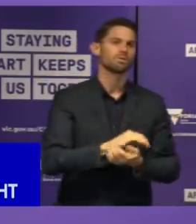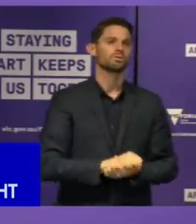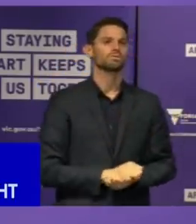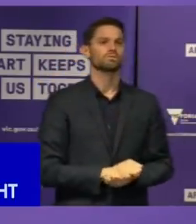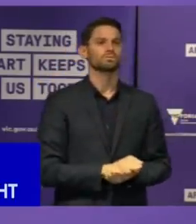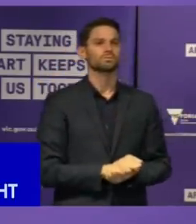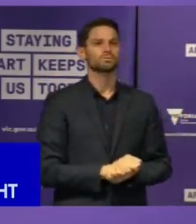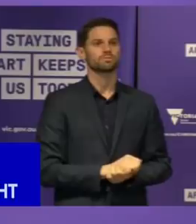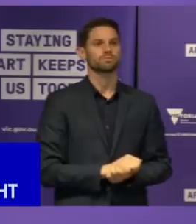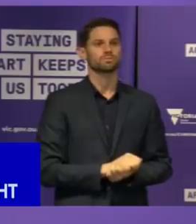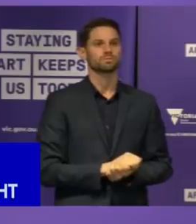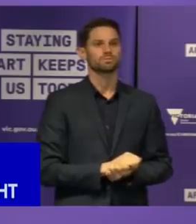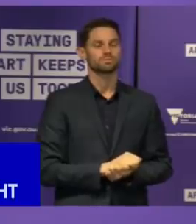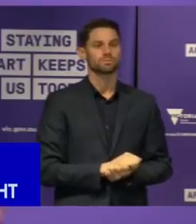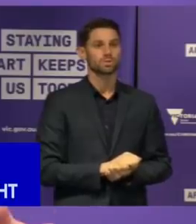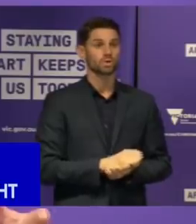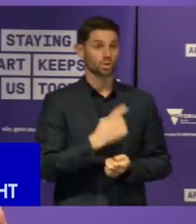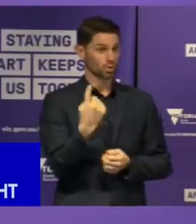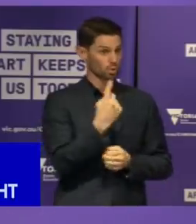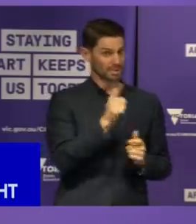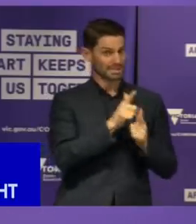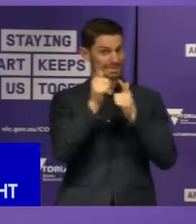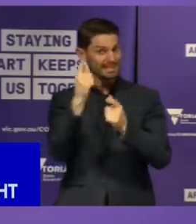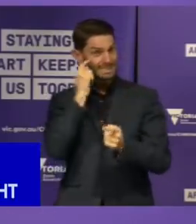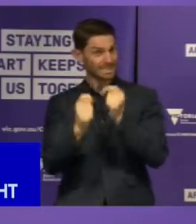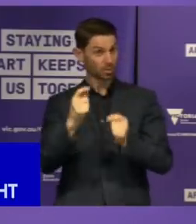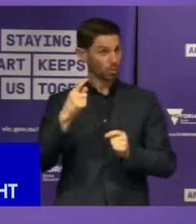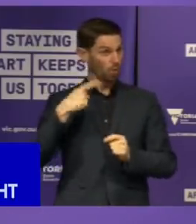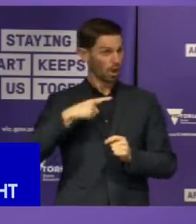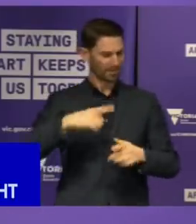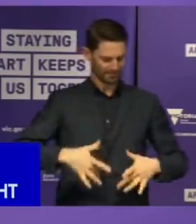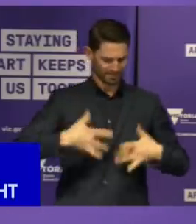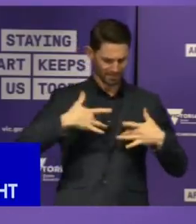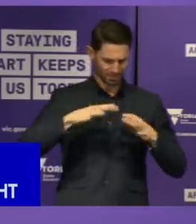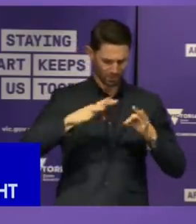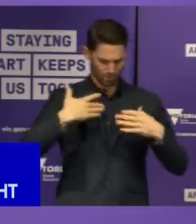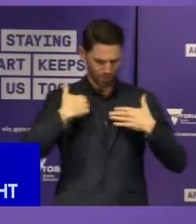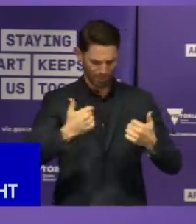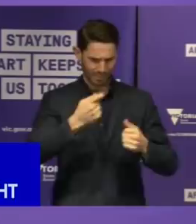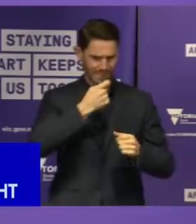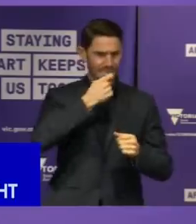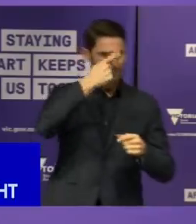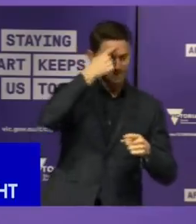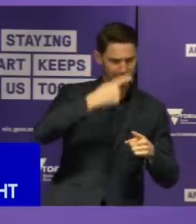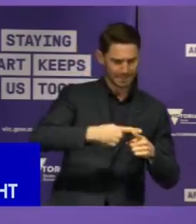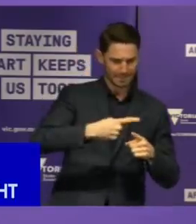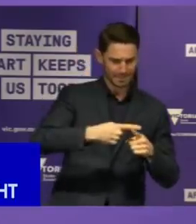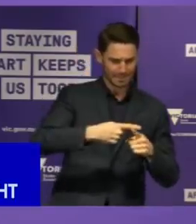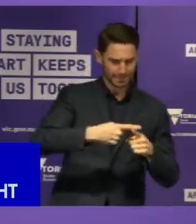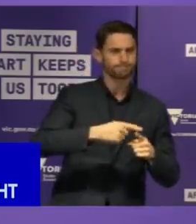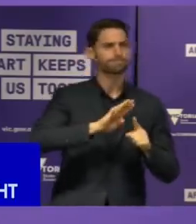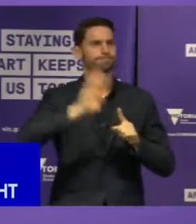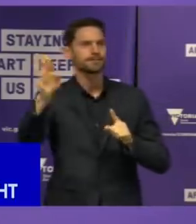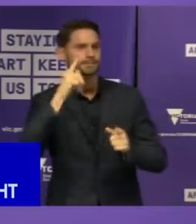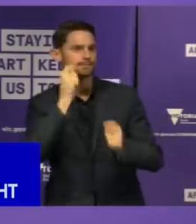have symptoms. They're doing the right thing, acting on those symptoms, coming forward, getting tested. And then, of course, they need to then isolate